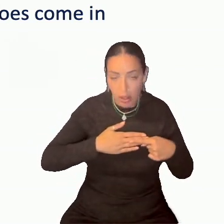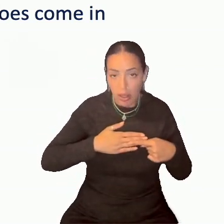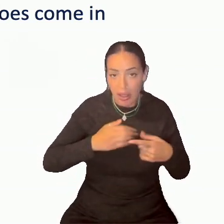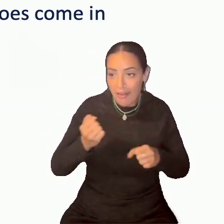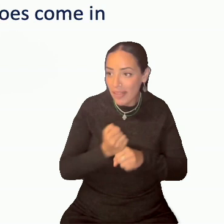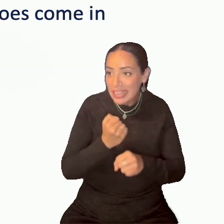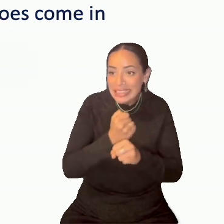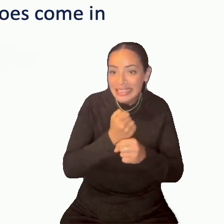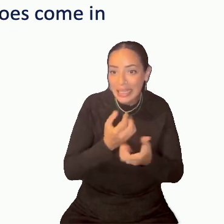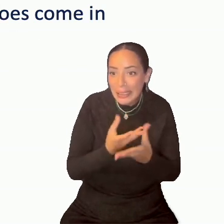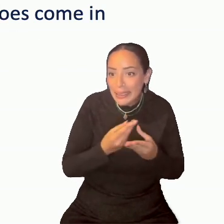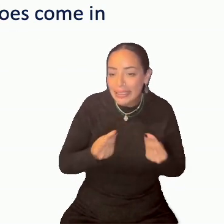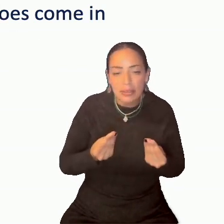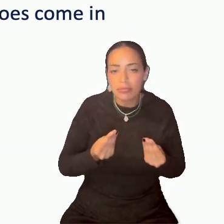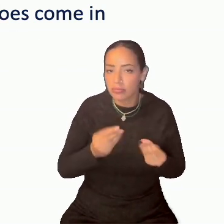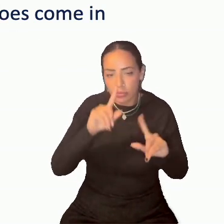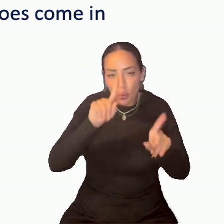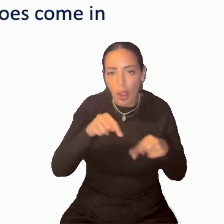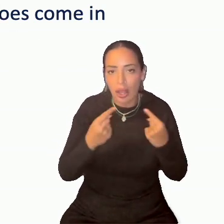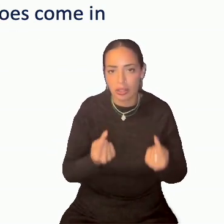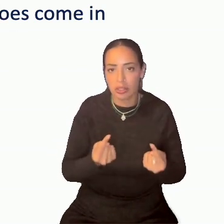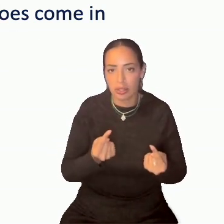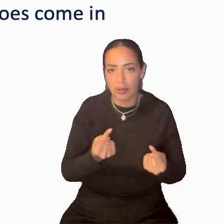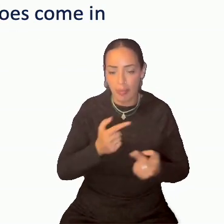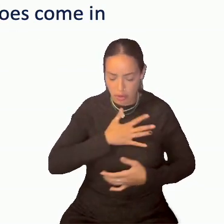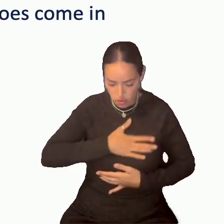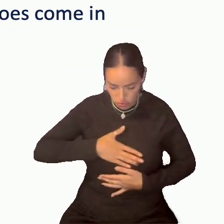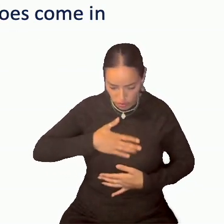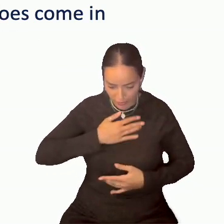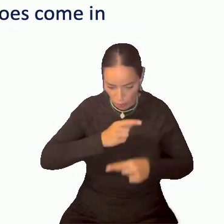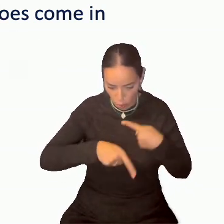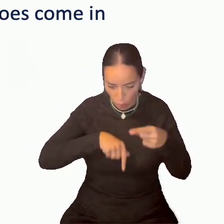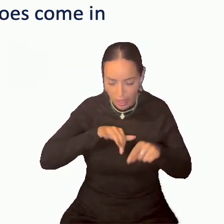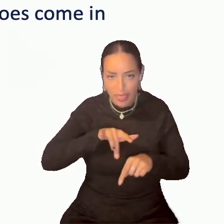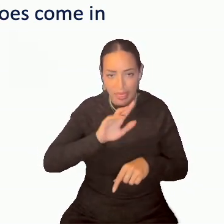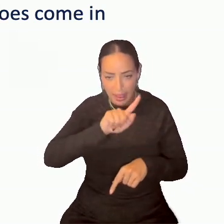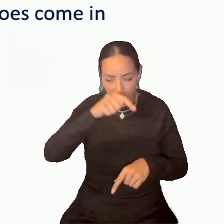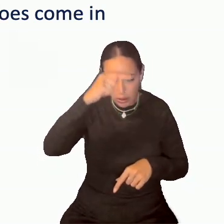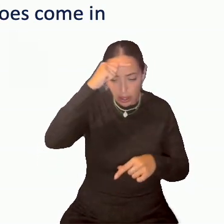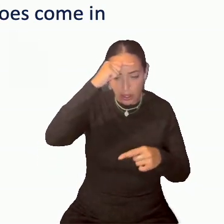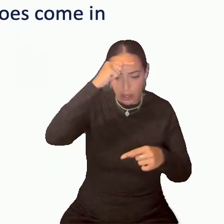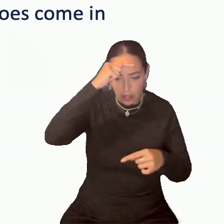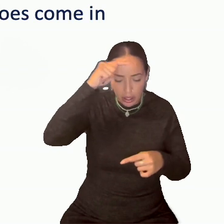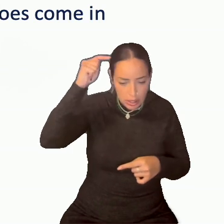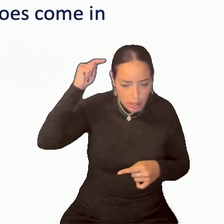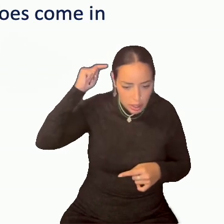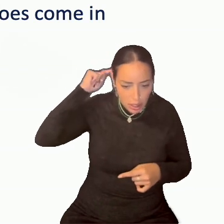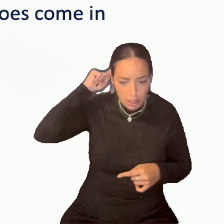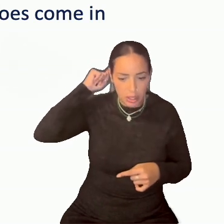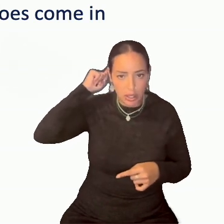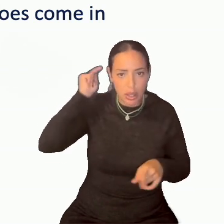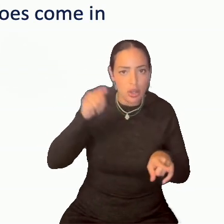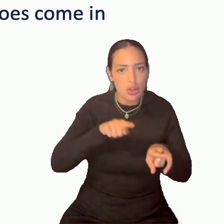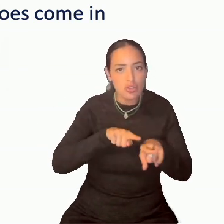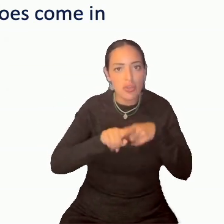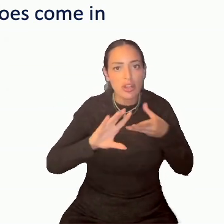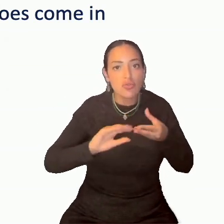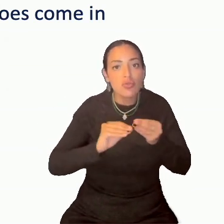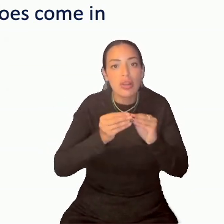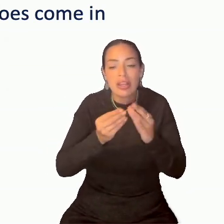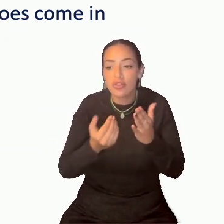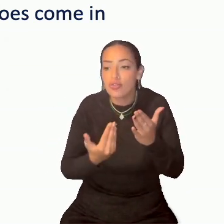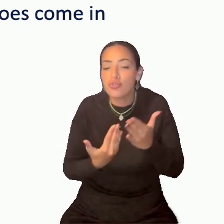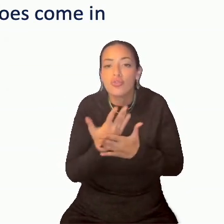ongoing process of integrating the experience of loss and finding new ways to sustain or recreate a relationship with the person who's